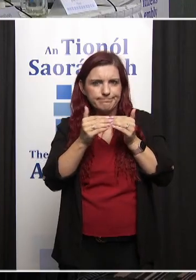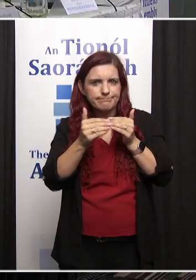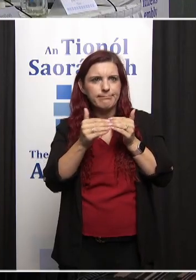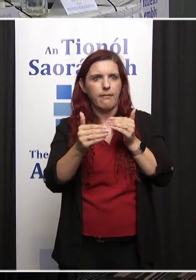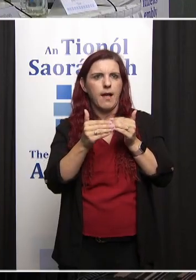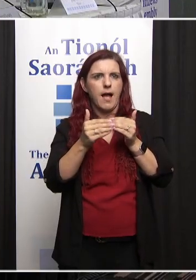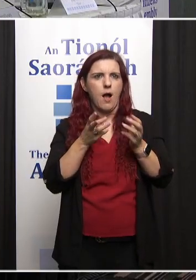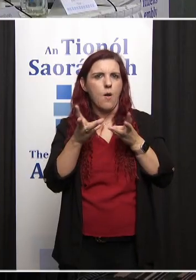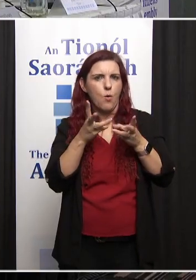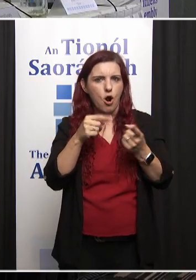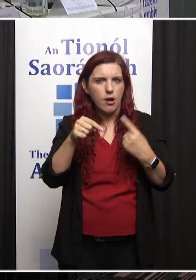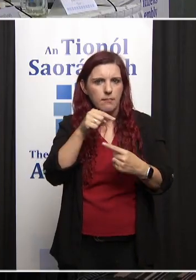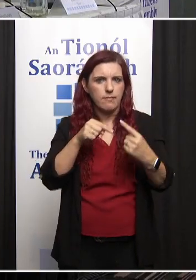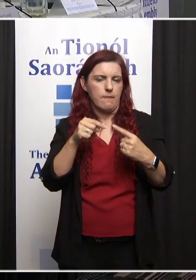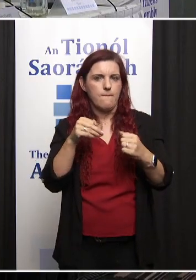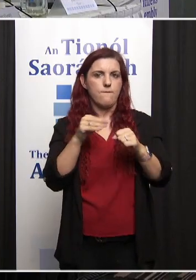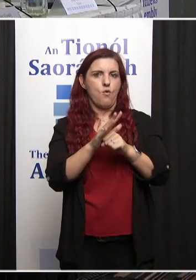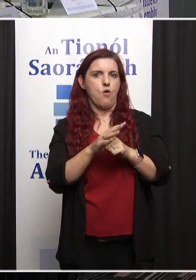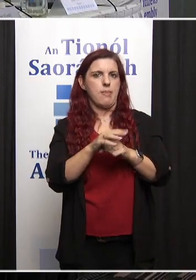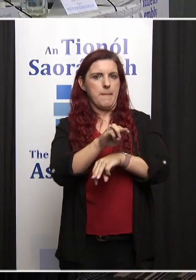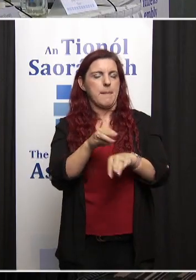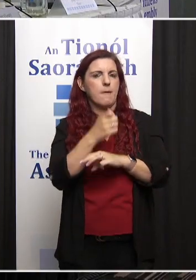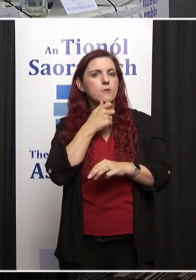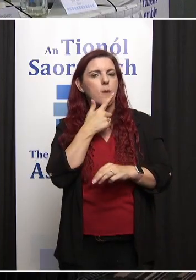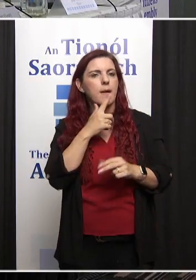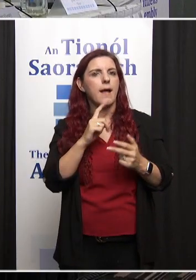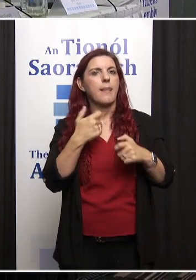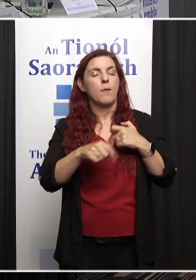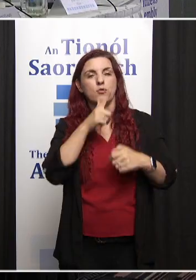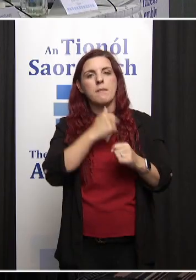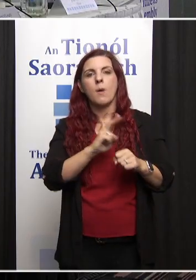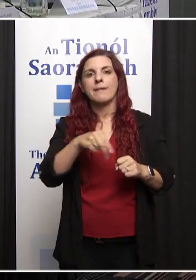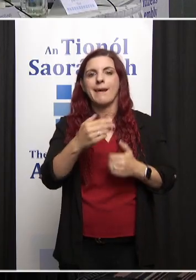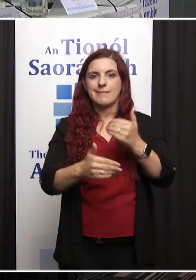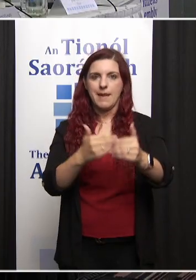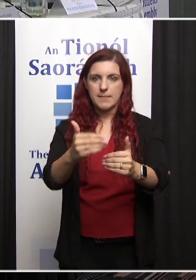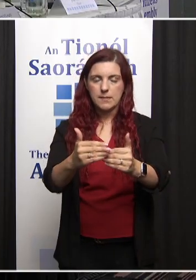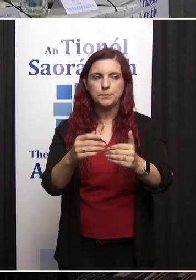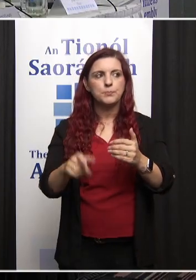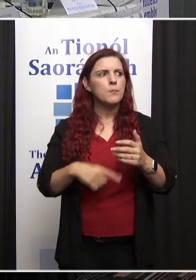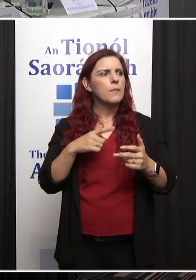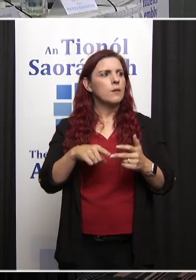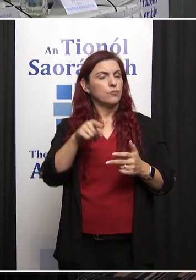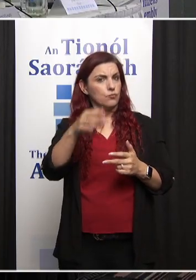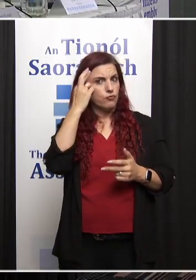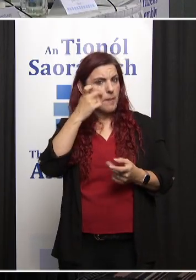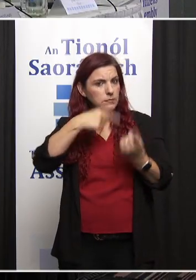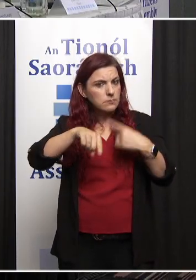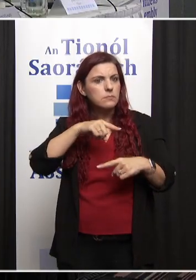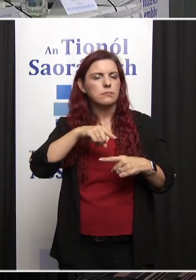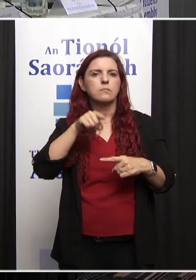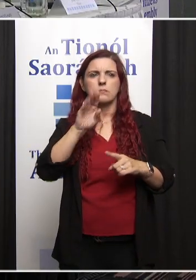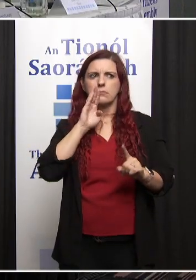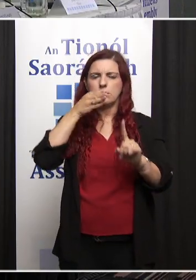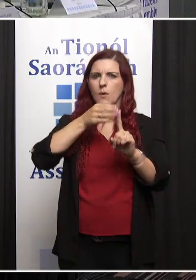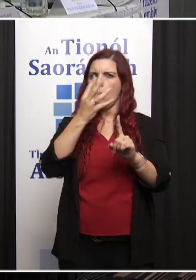our work on behalf of the citizens of Dublin, and then the next steps. And indeed, when we just to remind ourselves the purpose of why